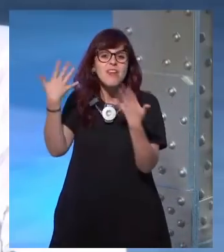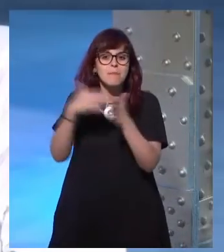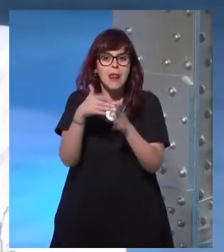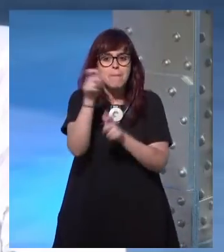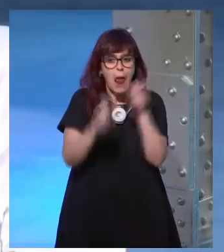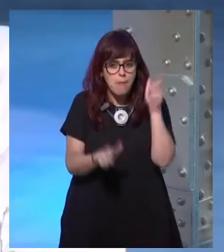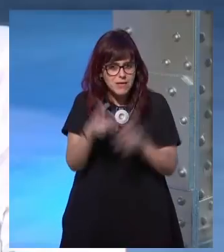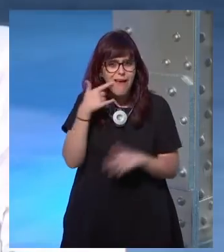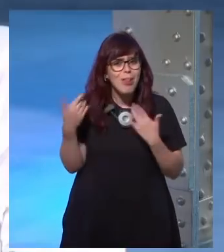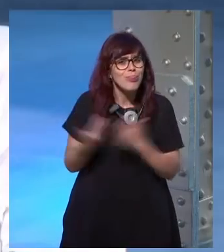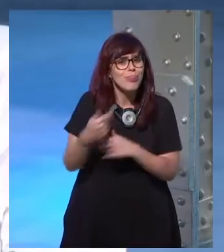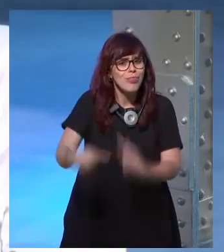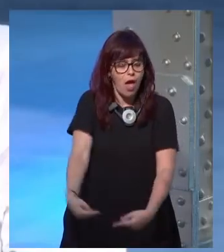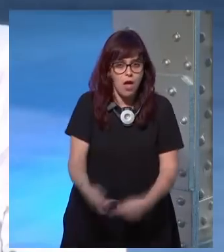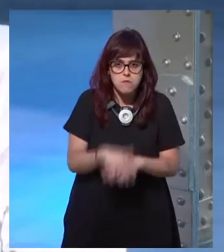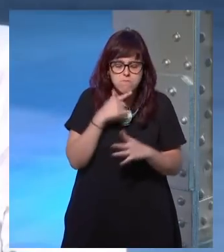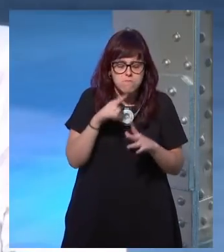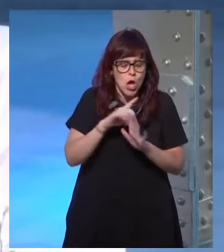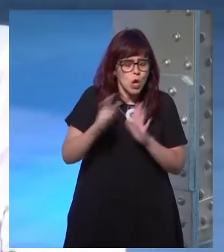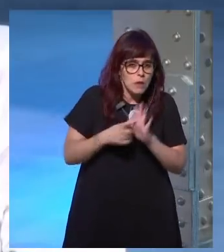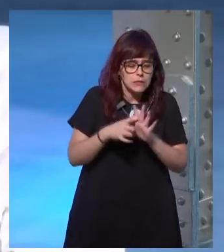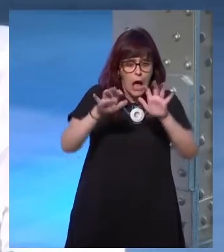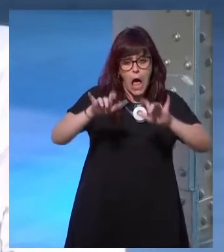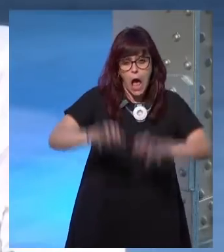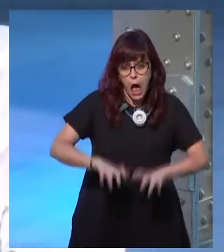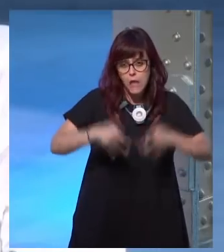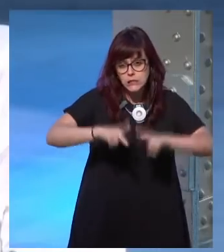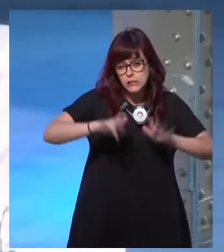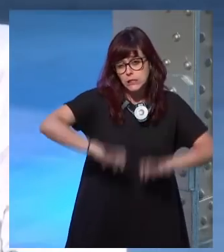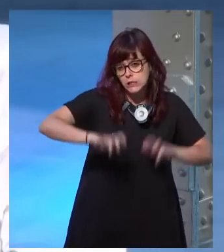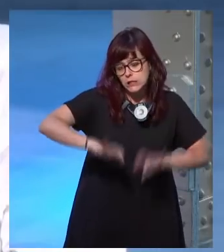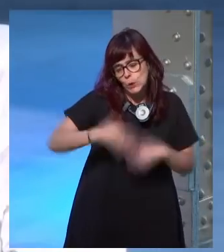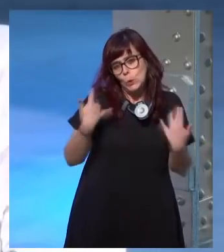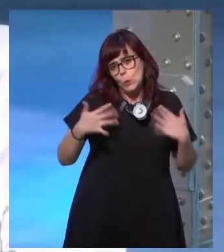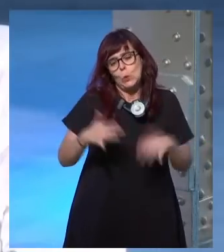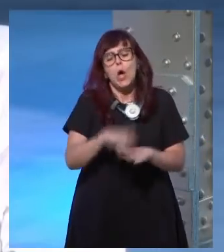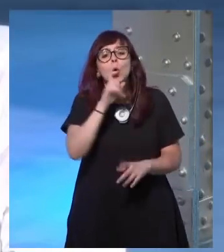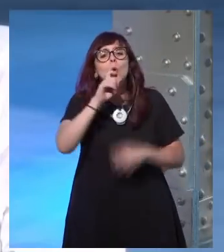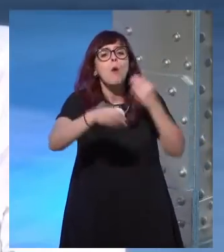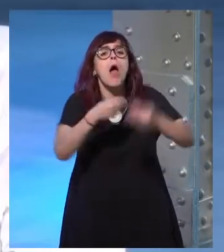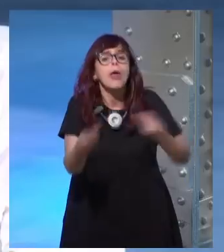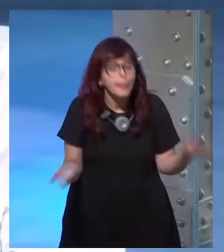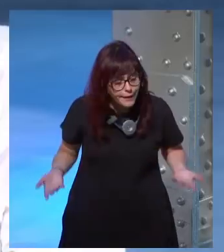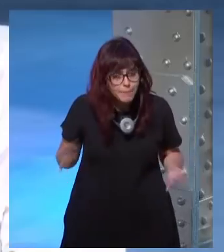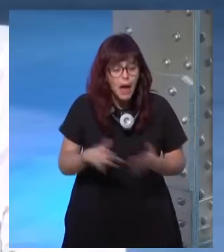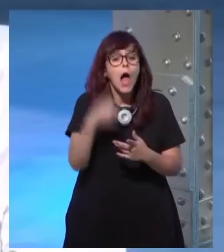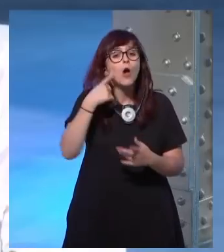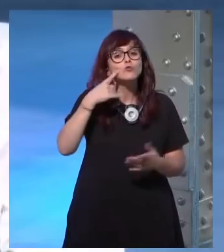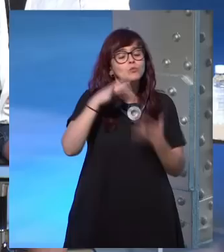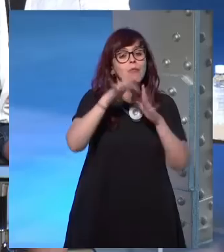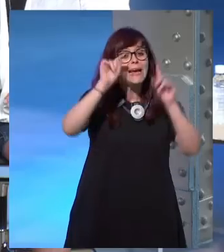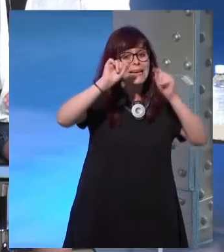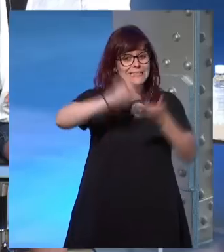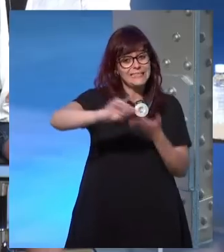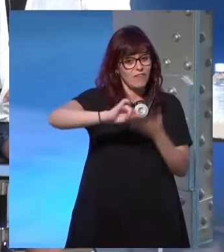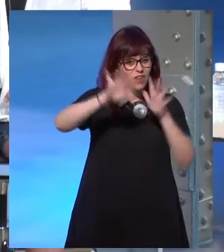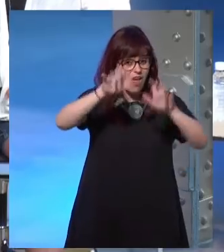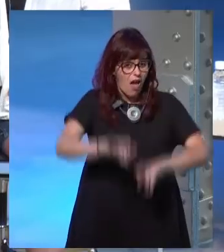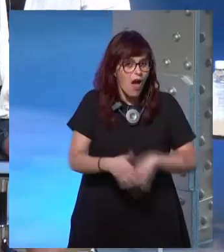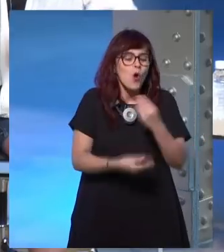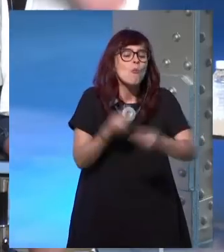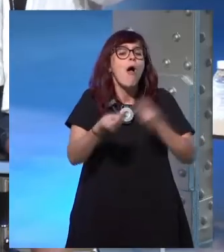what you did, the marathons of 10,000 words per day, how do you do that? What is